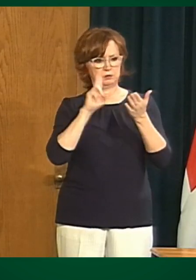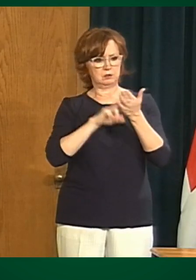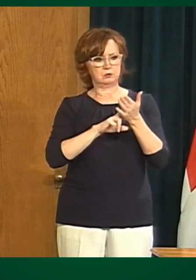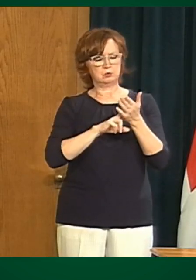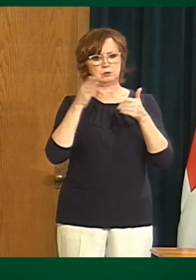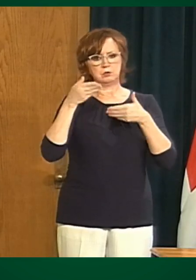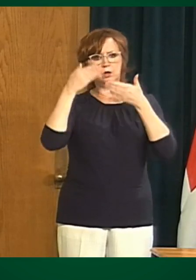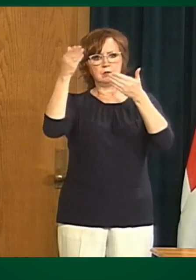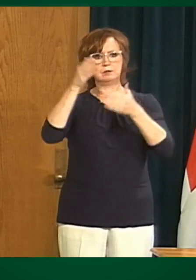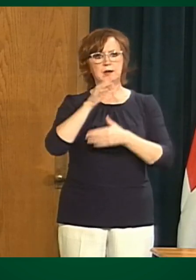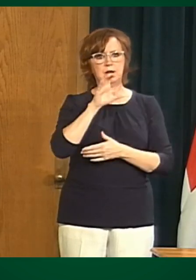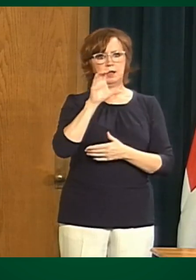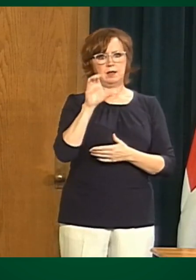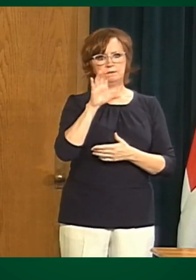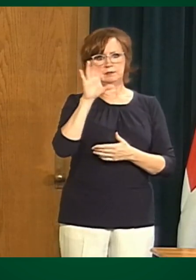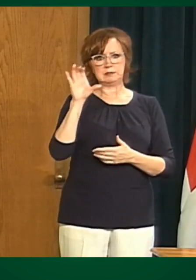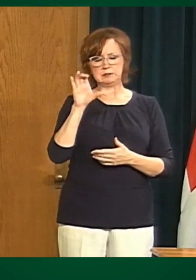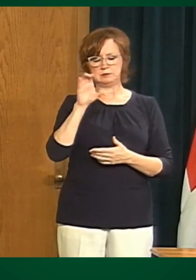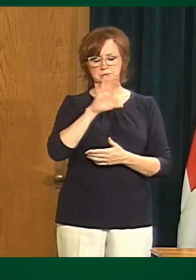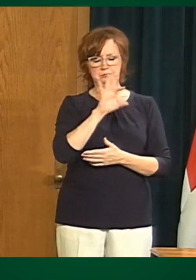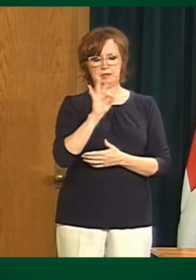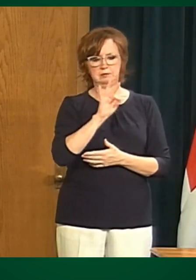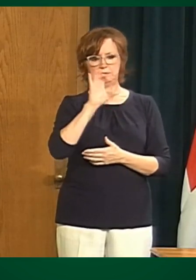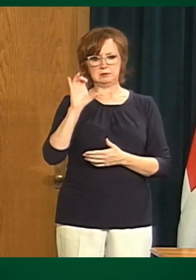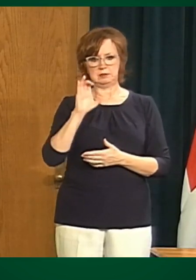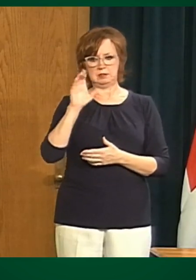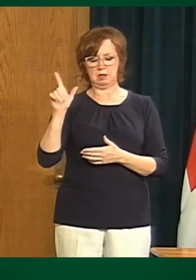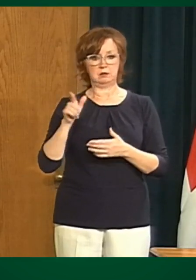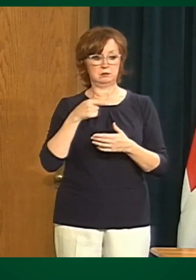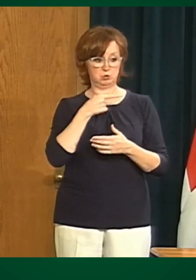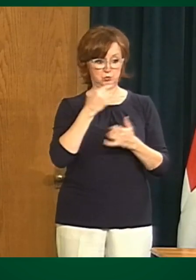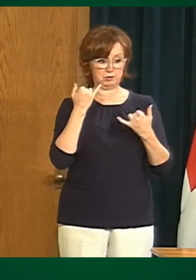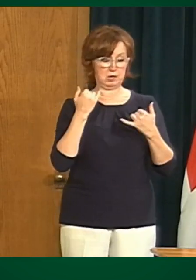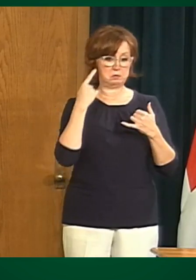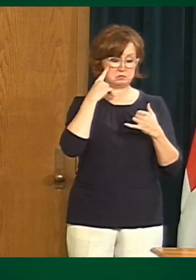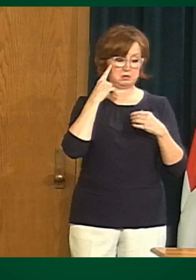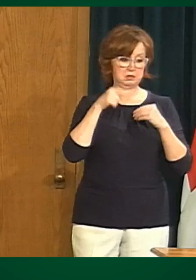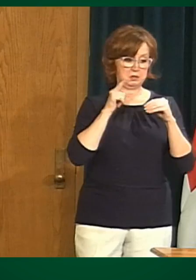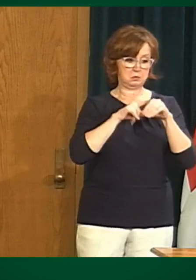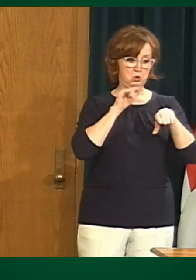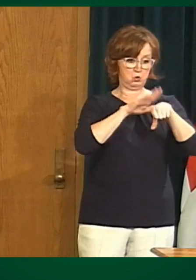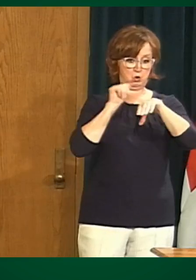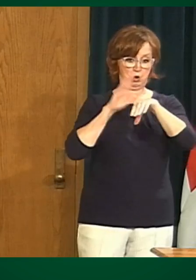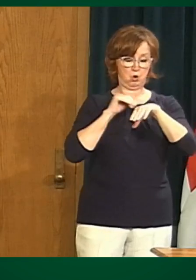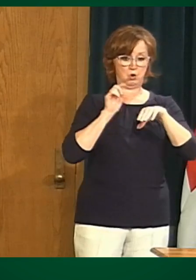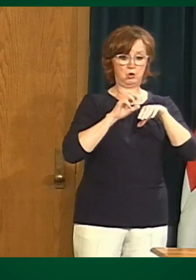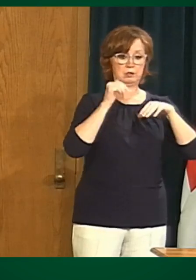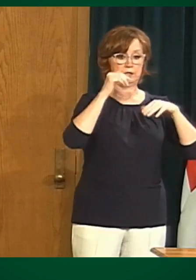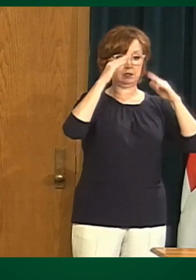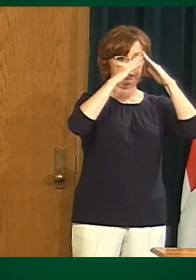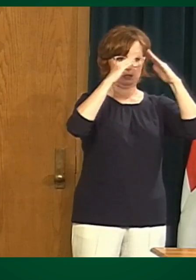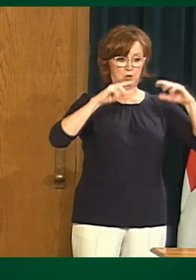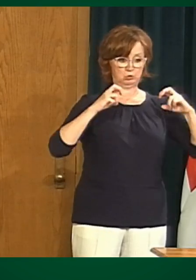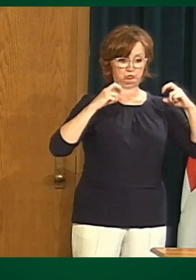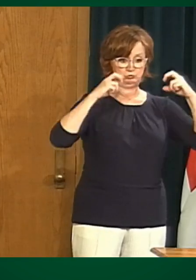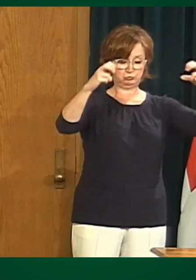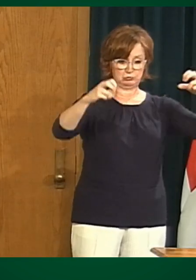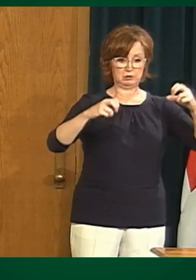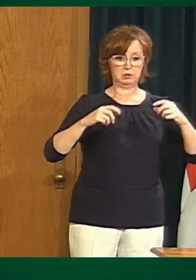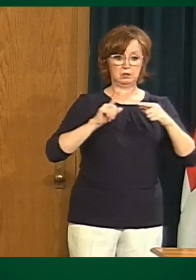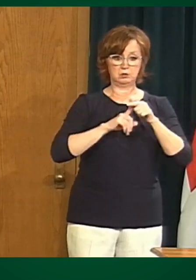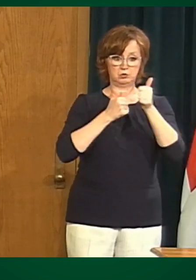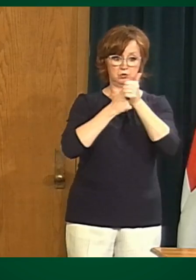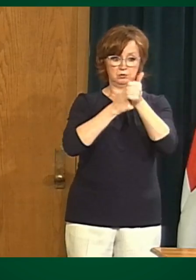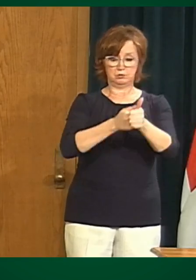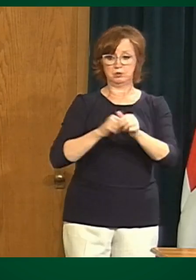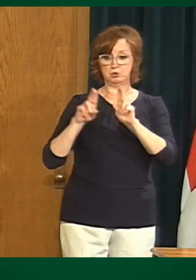any thoughts to recalling the legislature to legislate a binding agreement,